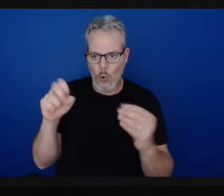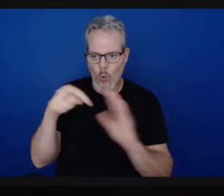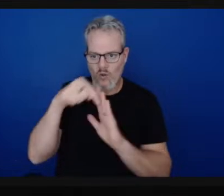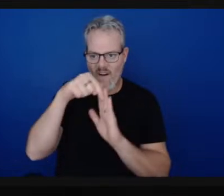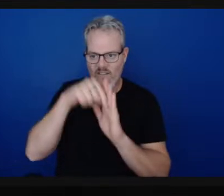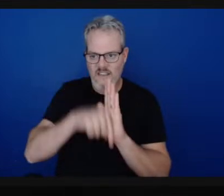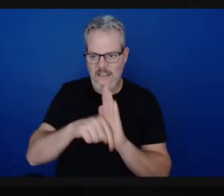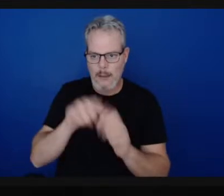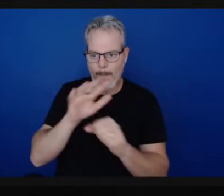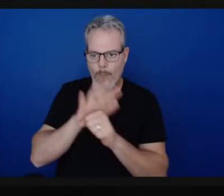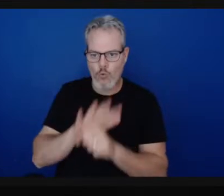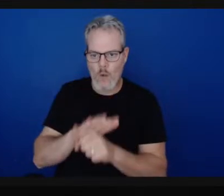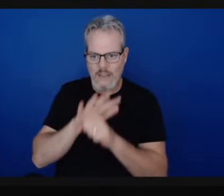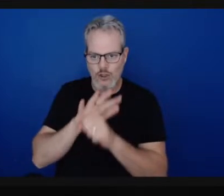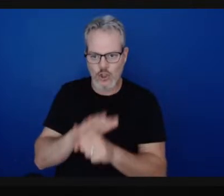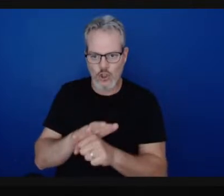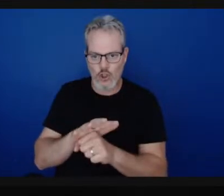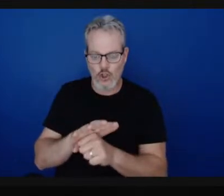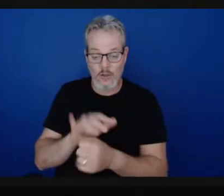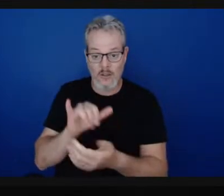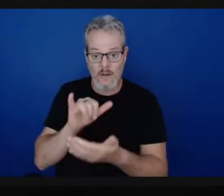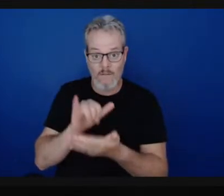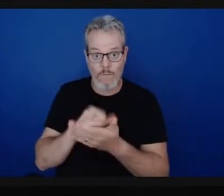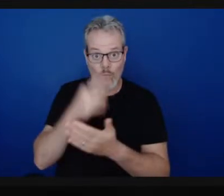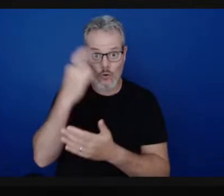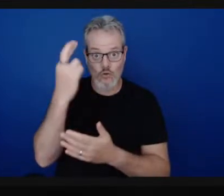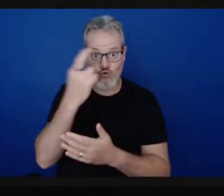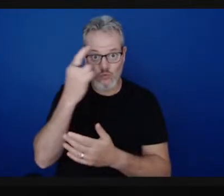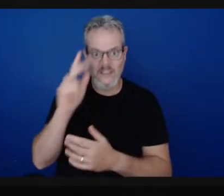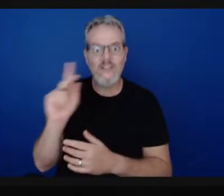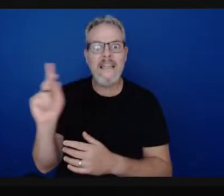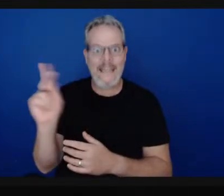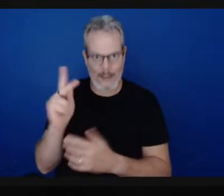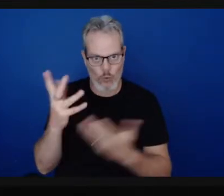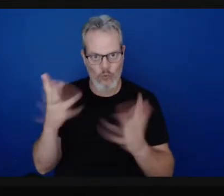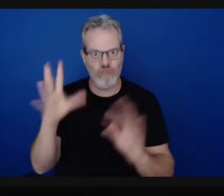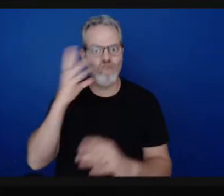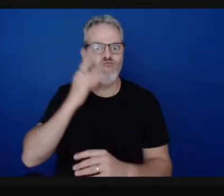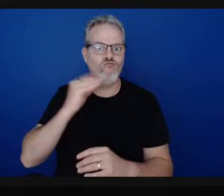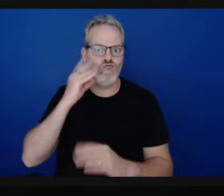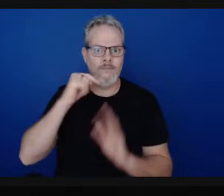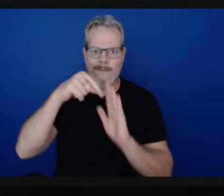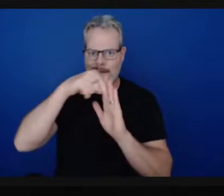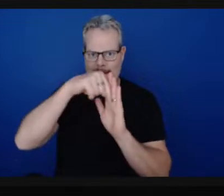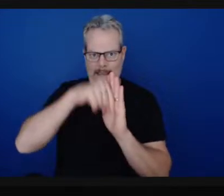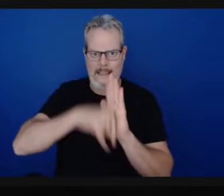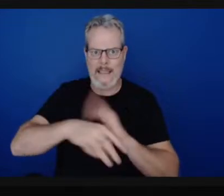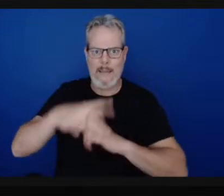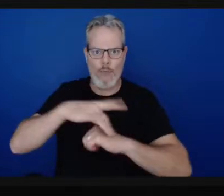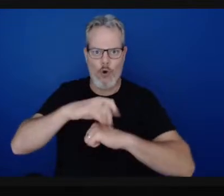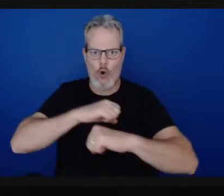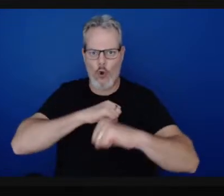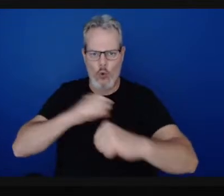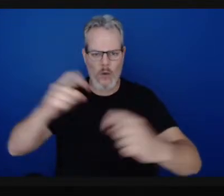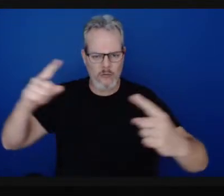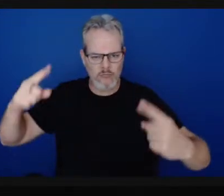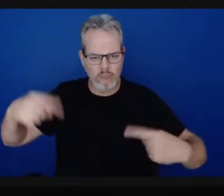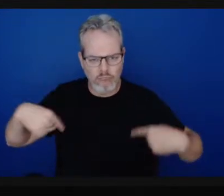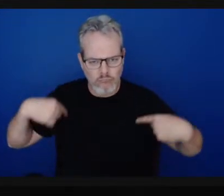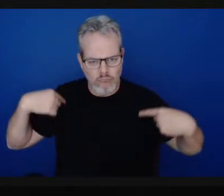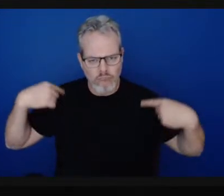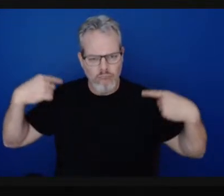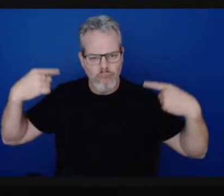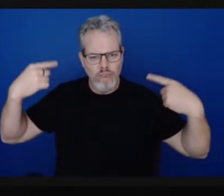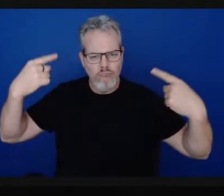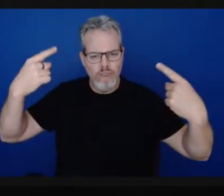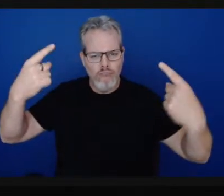pressure. And for this reason, Kilauea has had deep earthquakes flare off for a long time in this area. We maybe don't